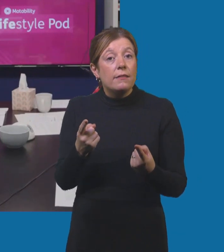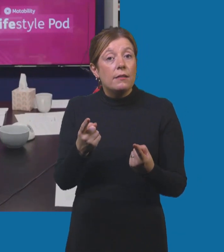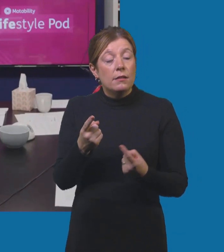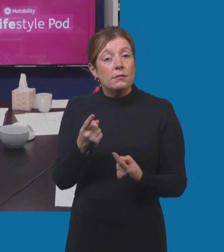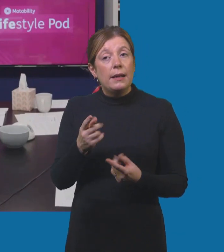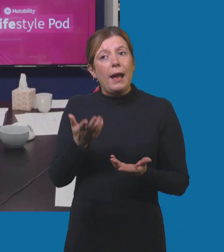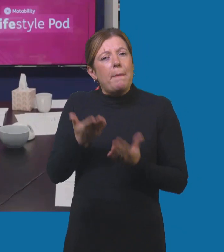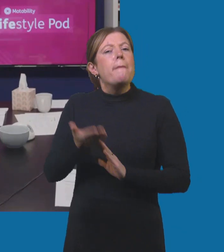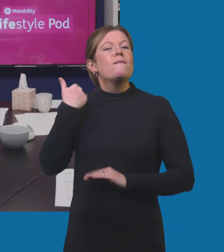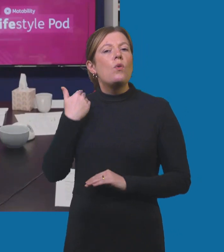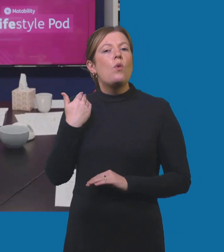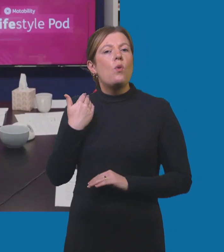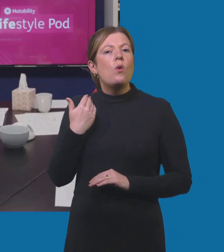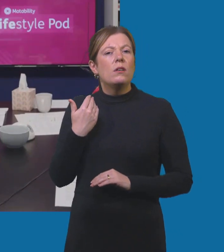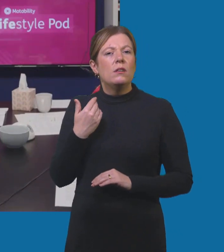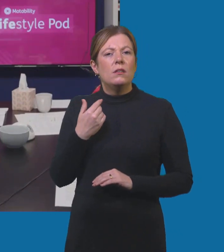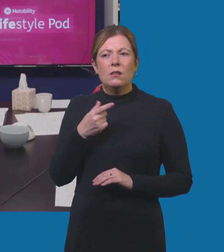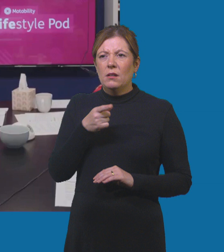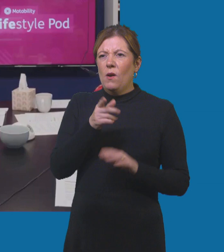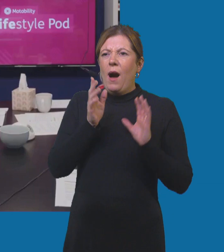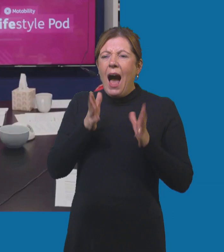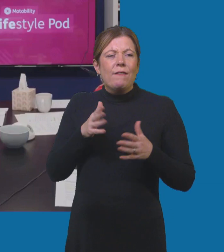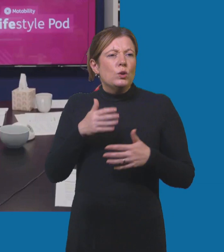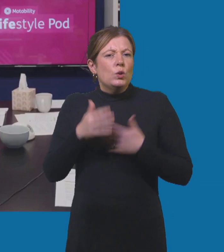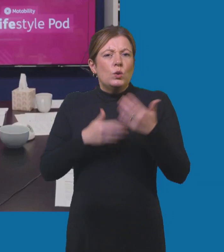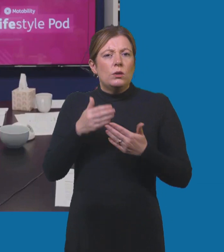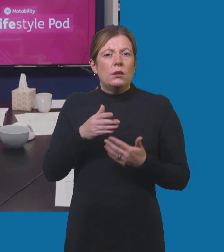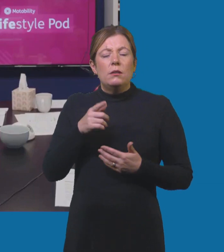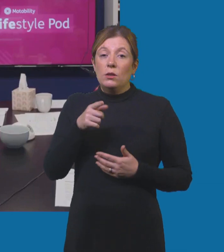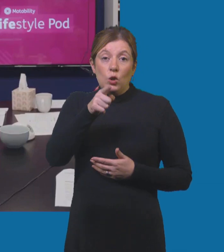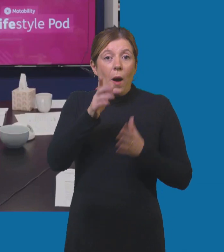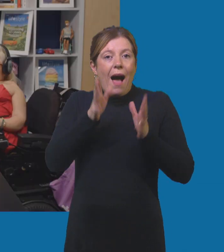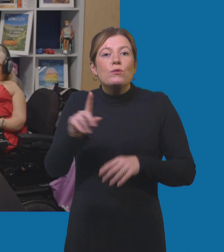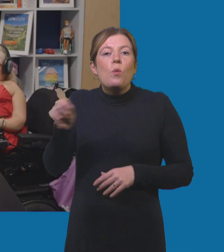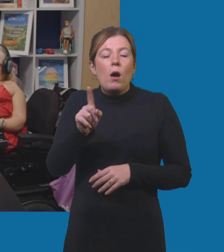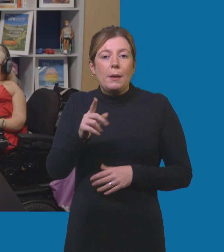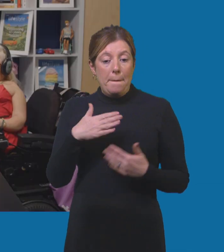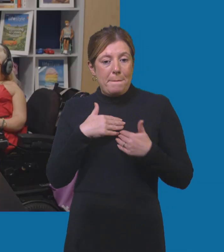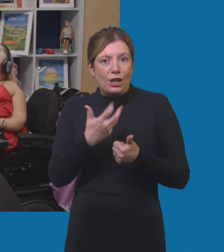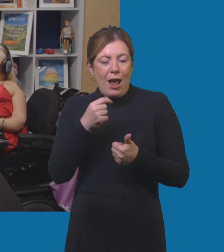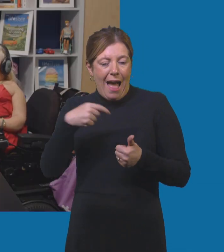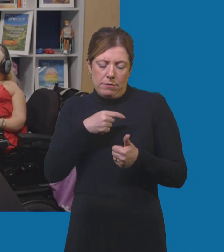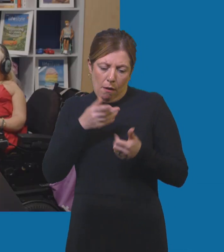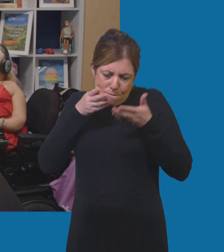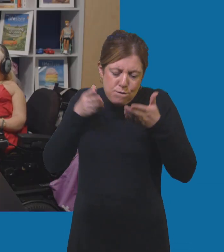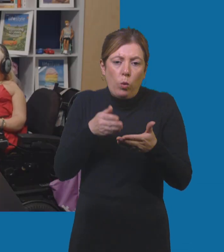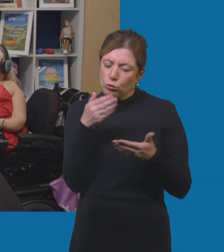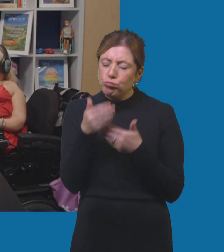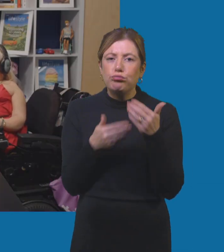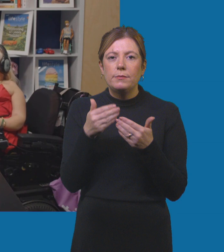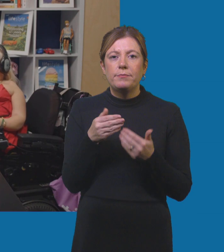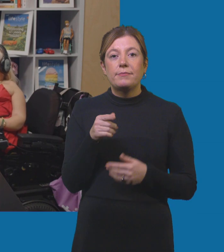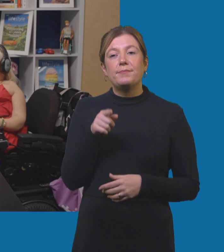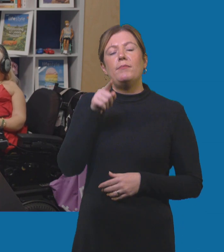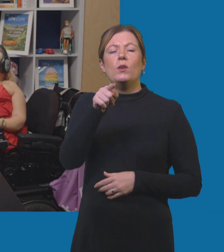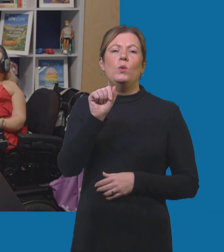be doing a million things all the time. Just find what you're passionate about and go do that. I've seen so many of your talks, Mark, and you're just such